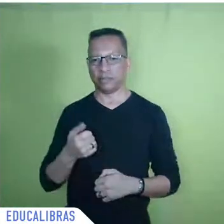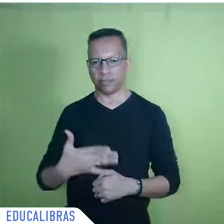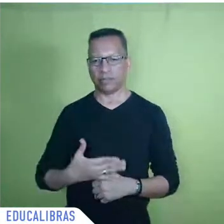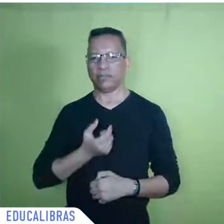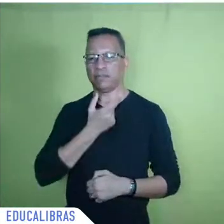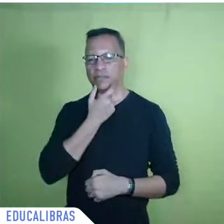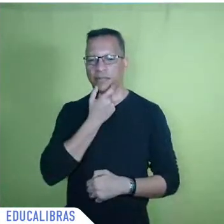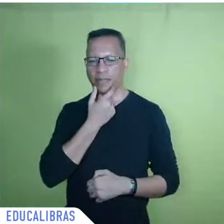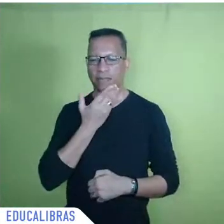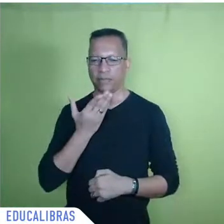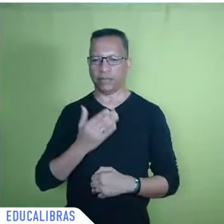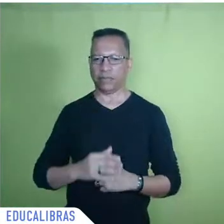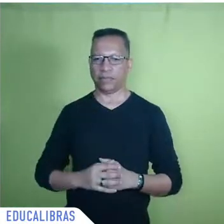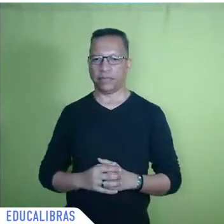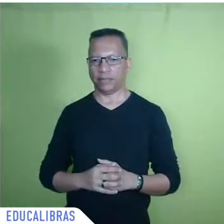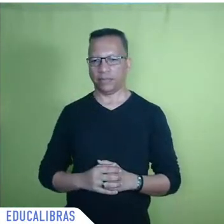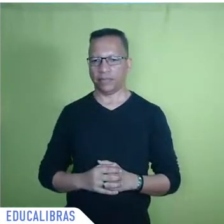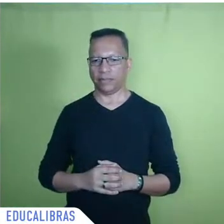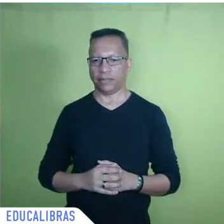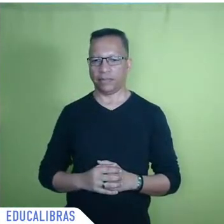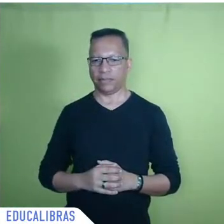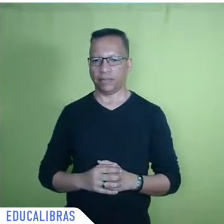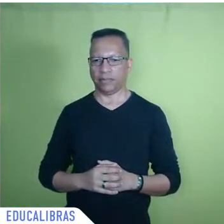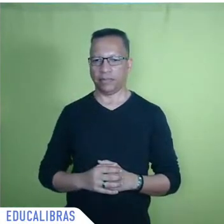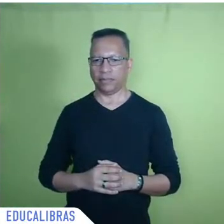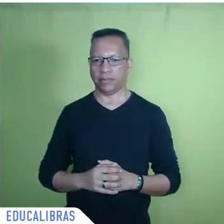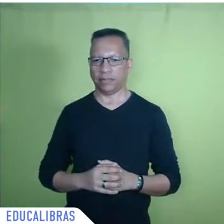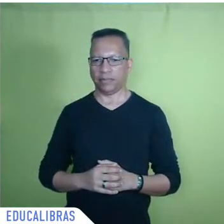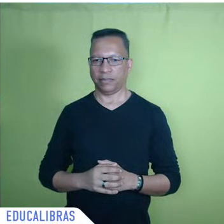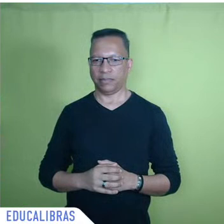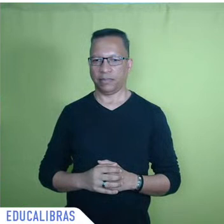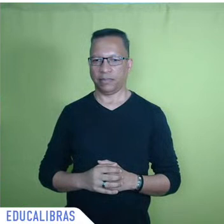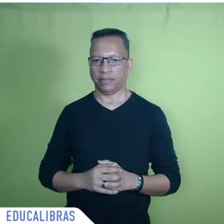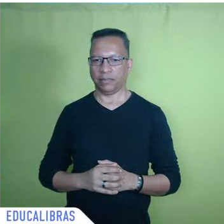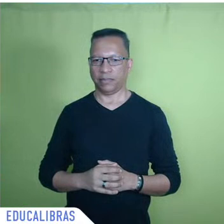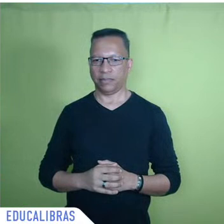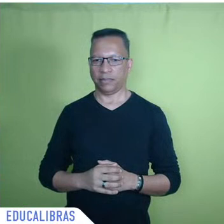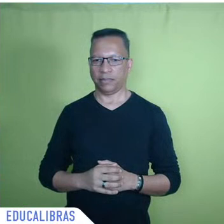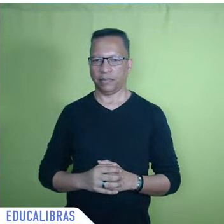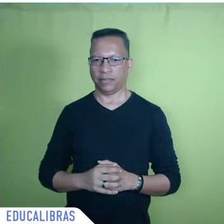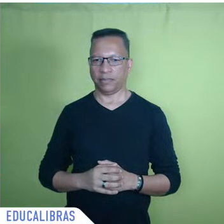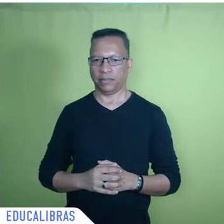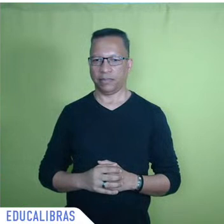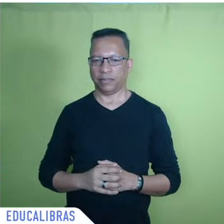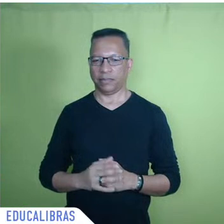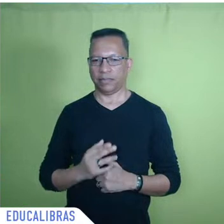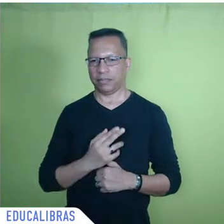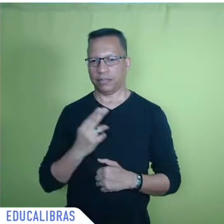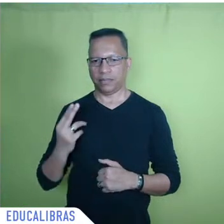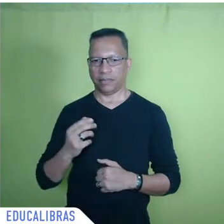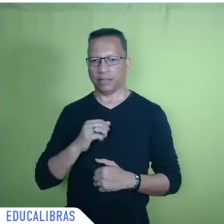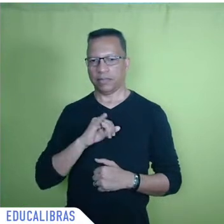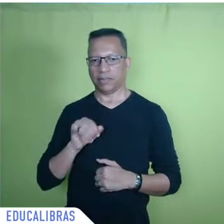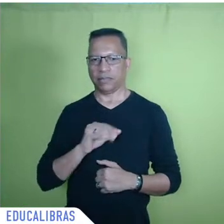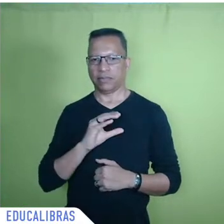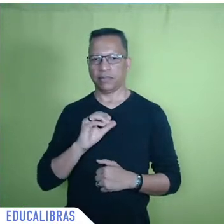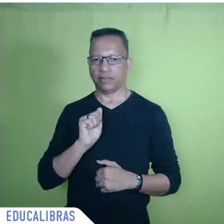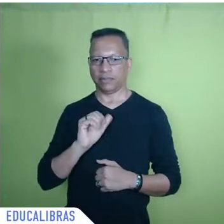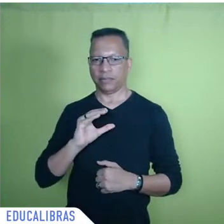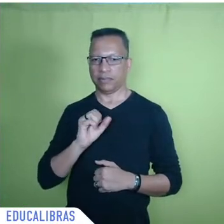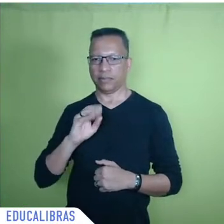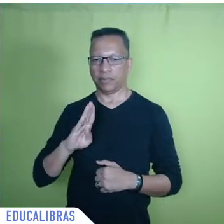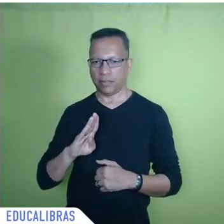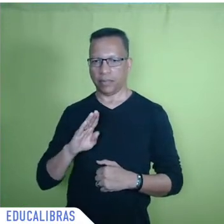de começar, gostaríamos de lembrar ao nosso público que o painel com áudio ao vivo em português está disponível em nosso canal no